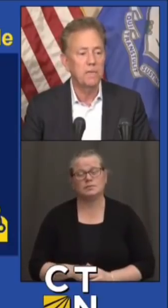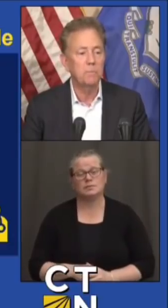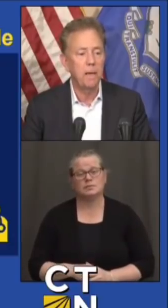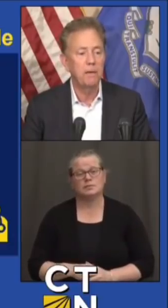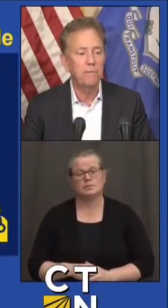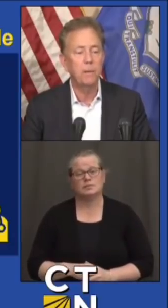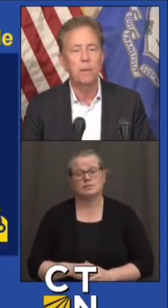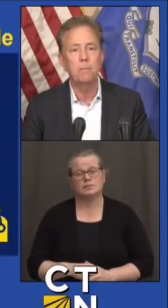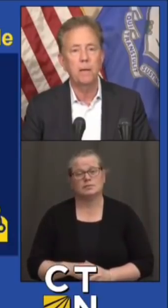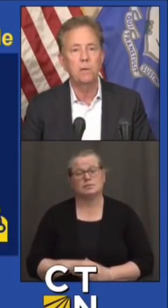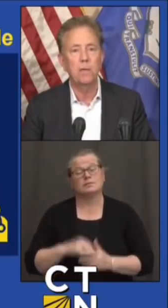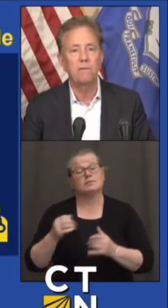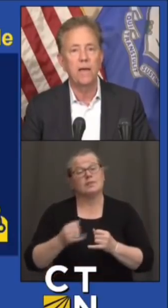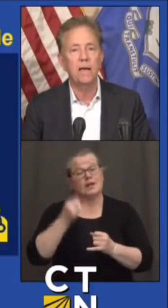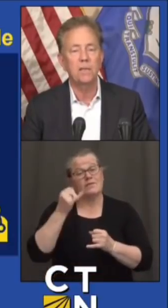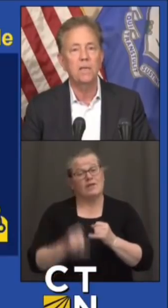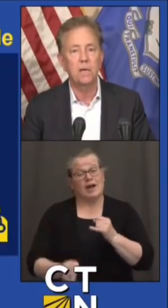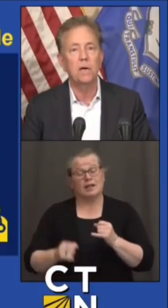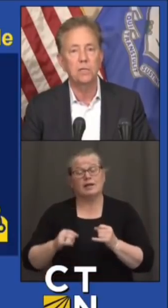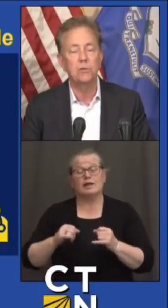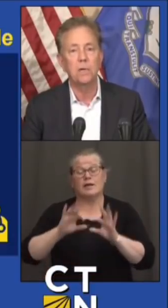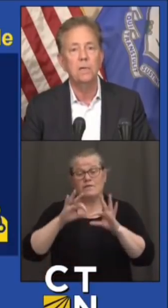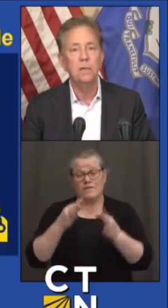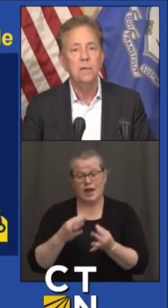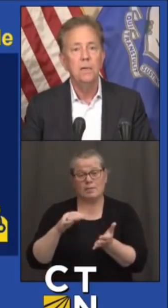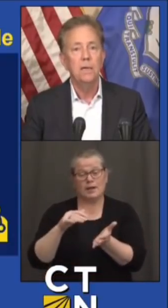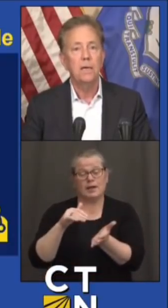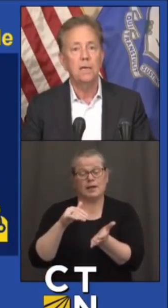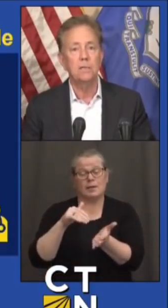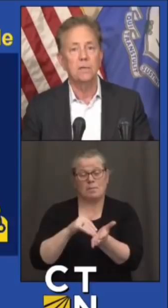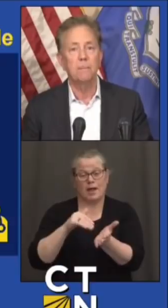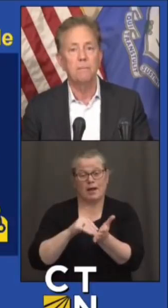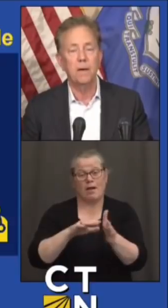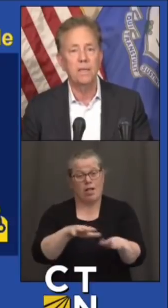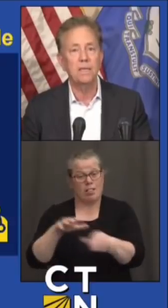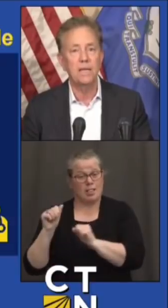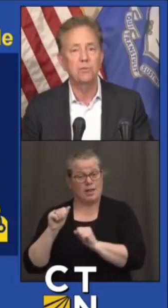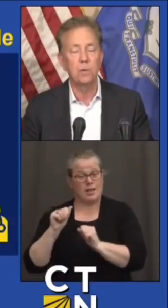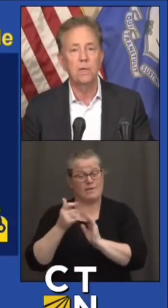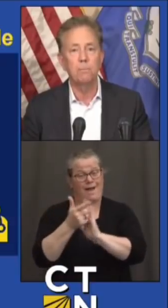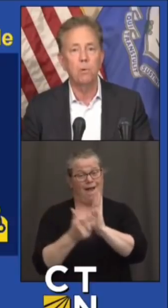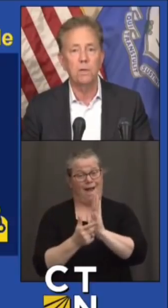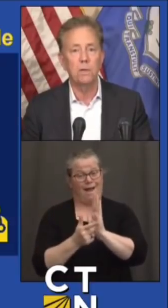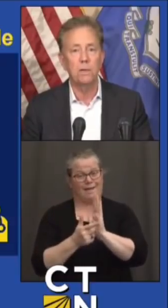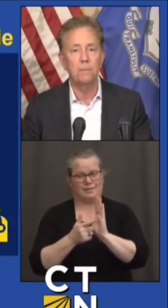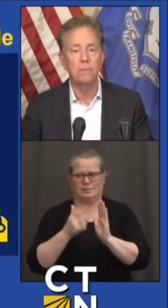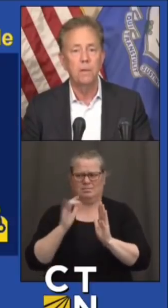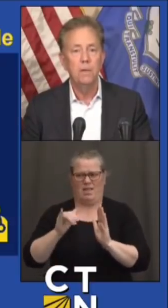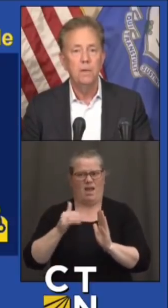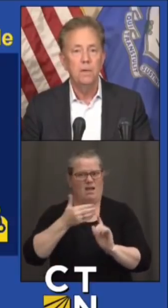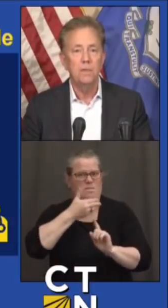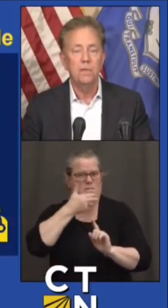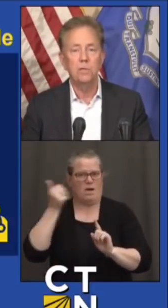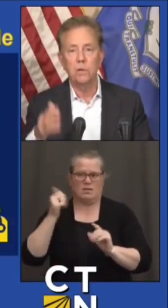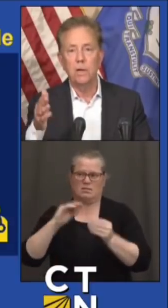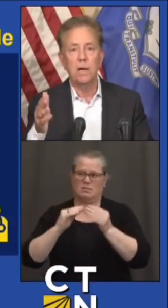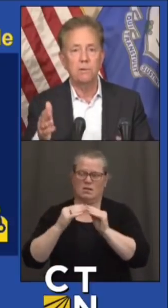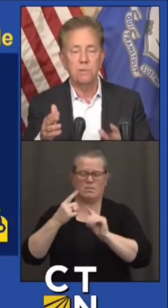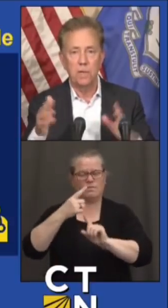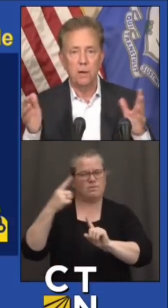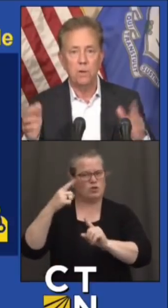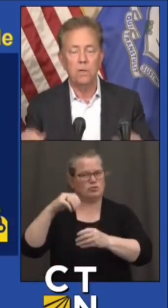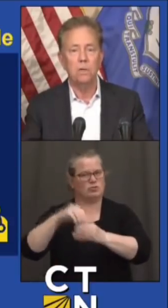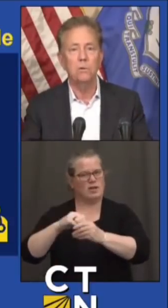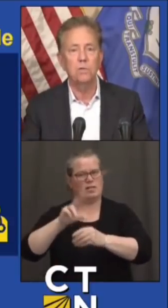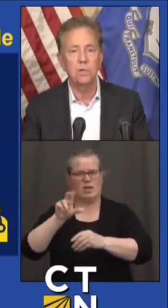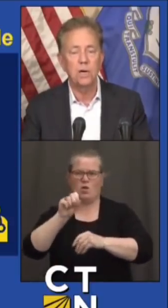the best paid Family and Medical Leave Act in the country. And I think that's really important. Deirdre and I